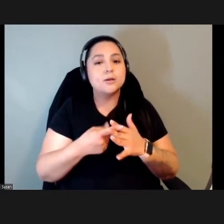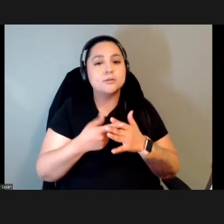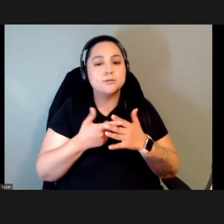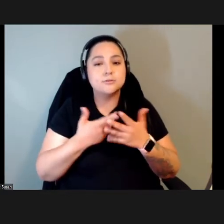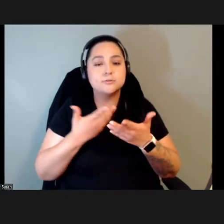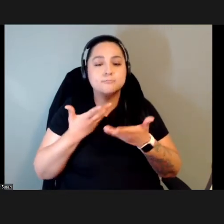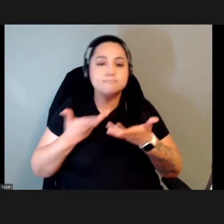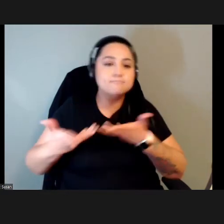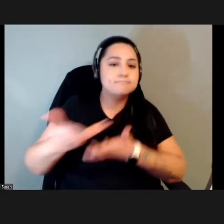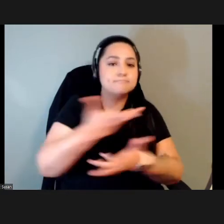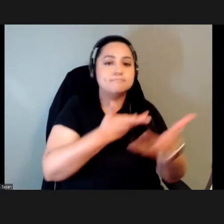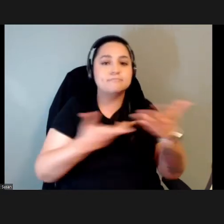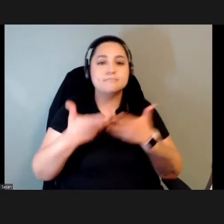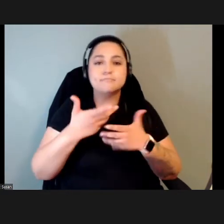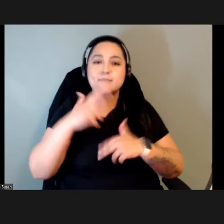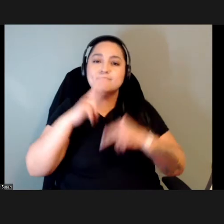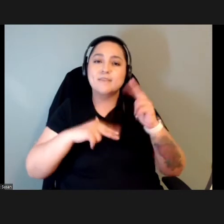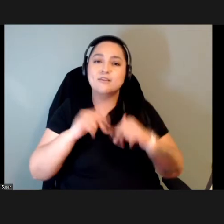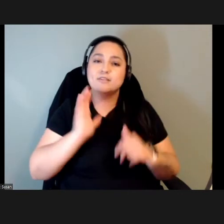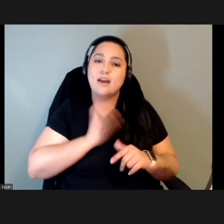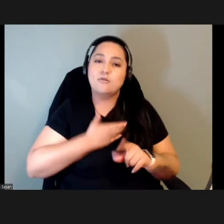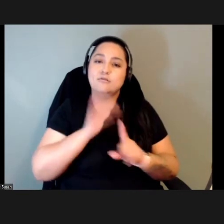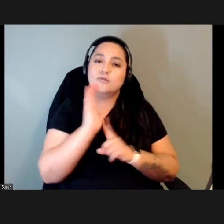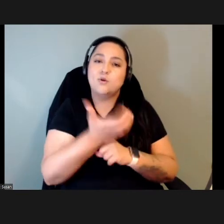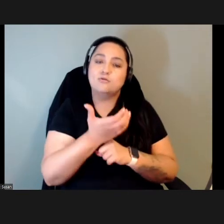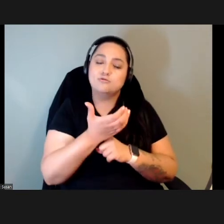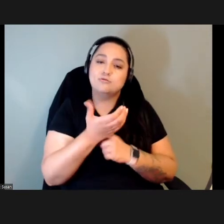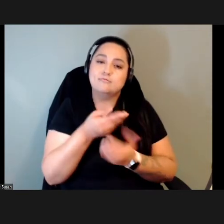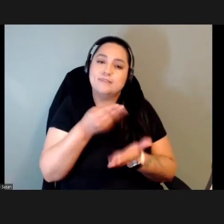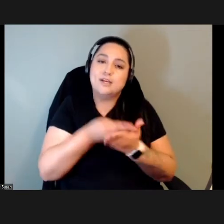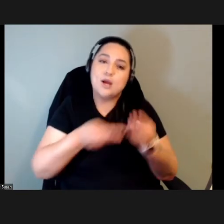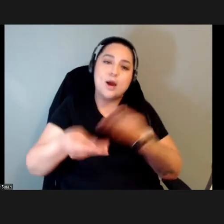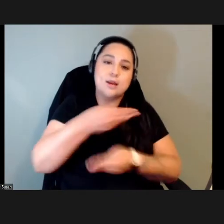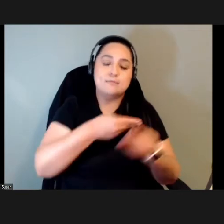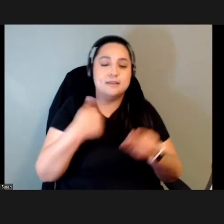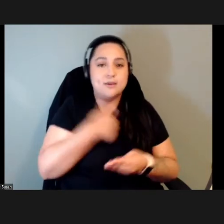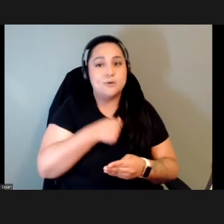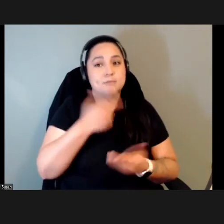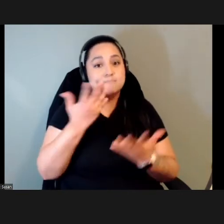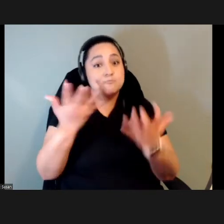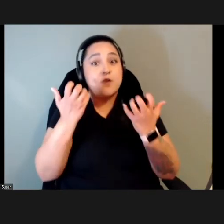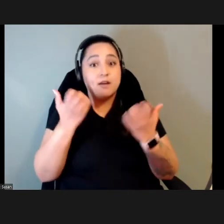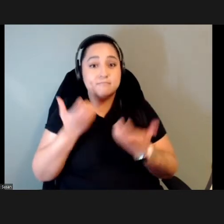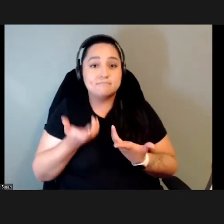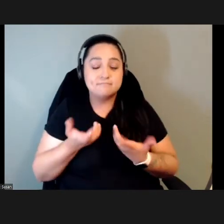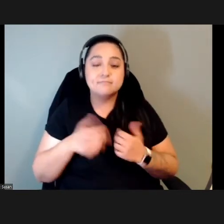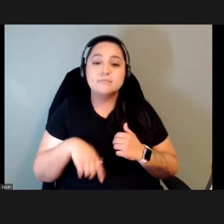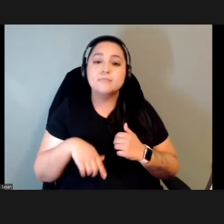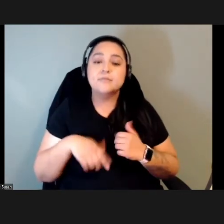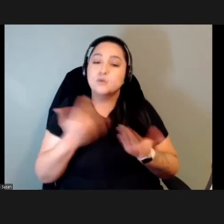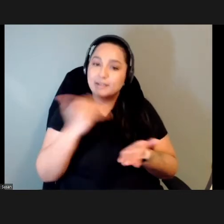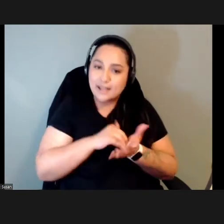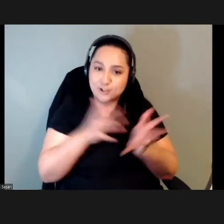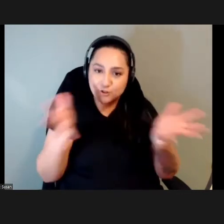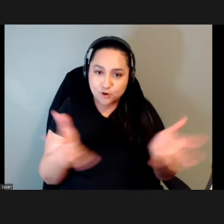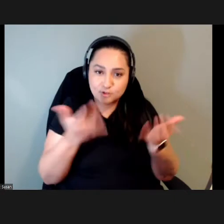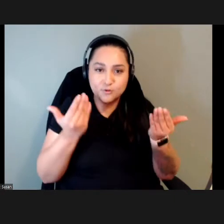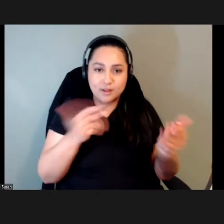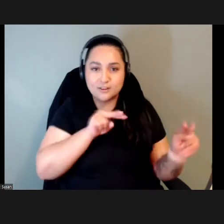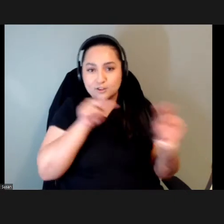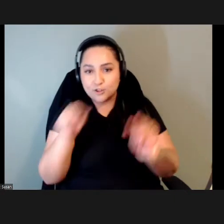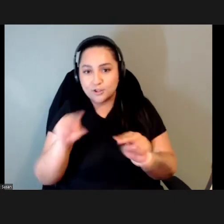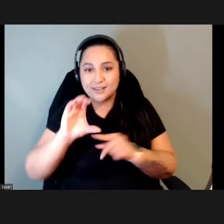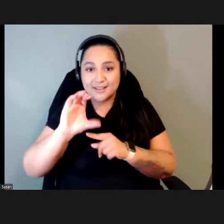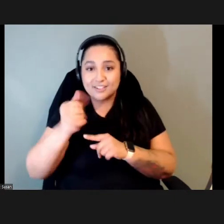want together right now. If you're able to, I encourage you to again look at the chat right below